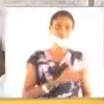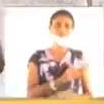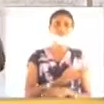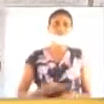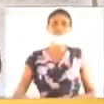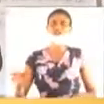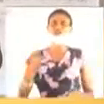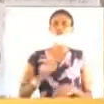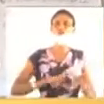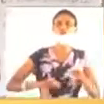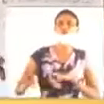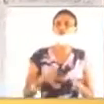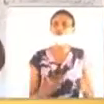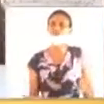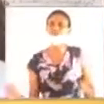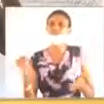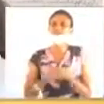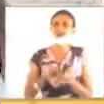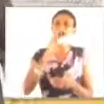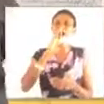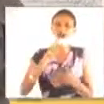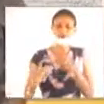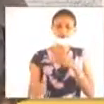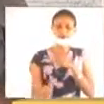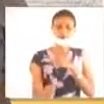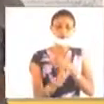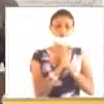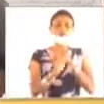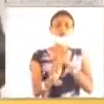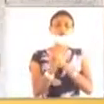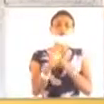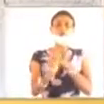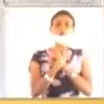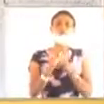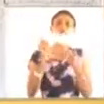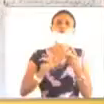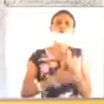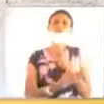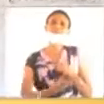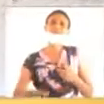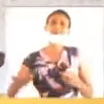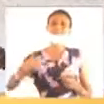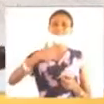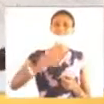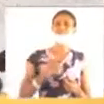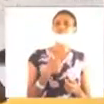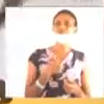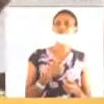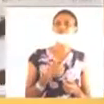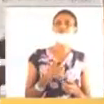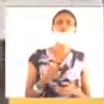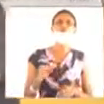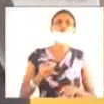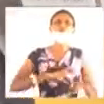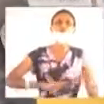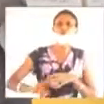Neglect every duty or obligation at a workplace. That is another one. And let's look at